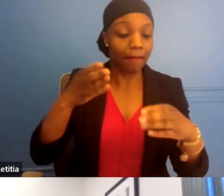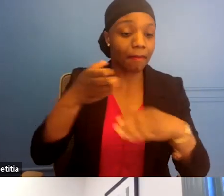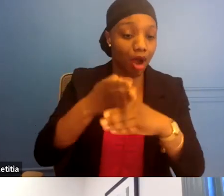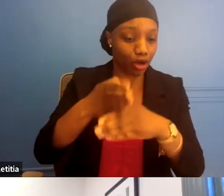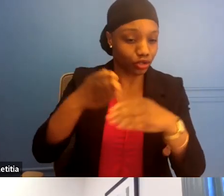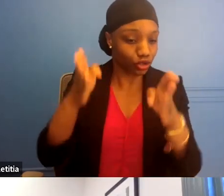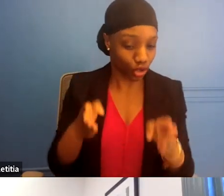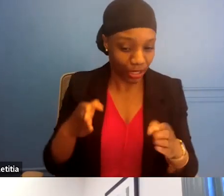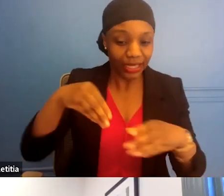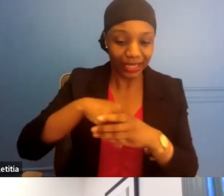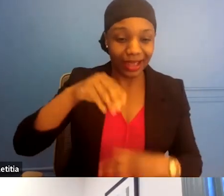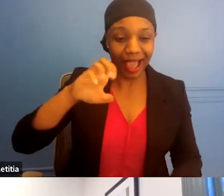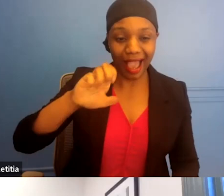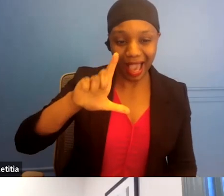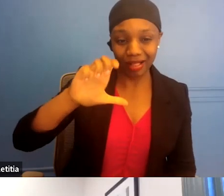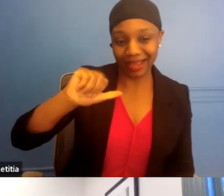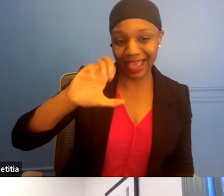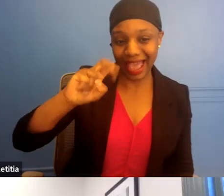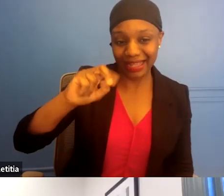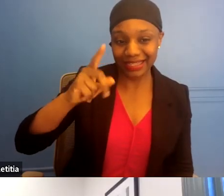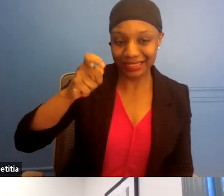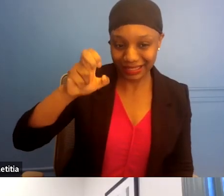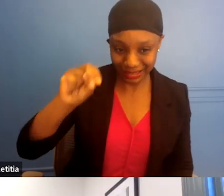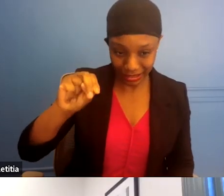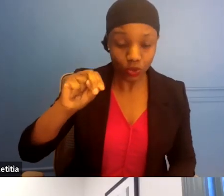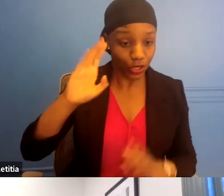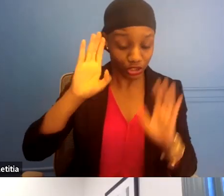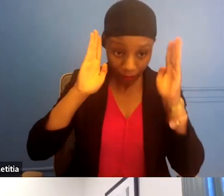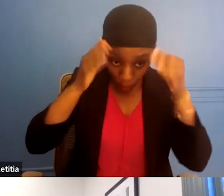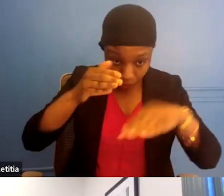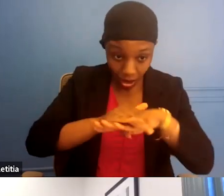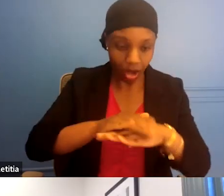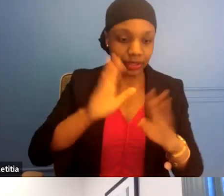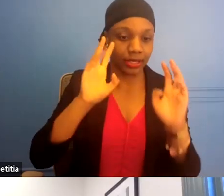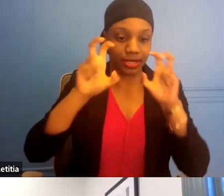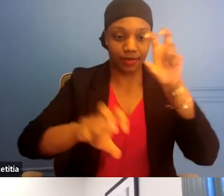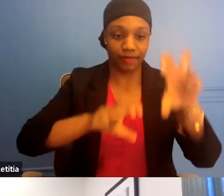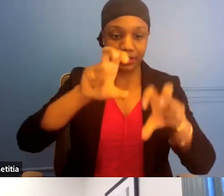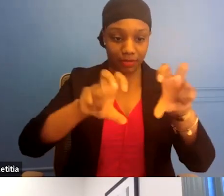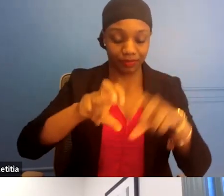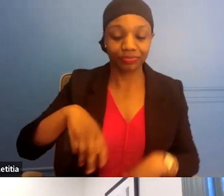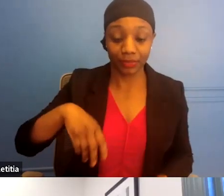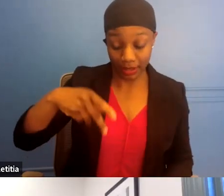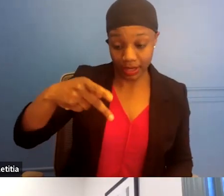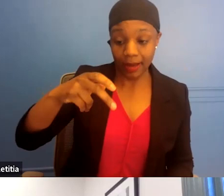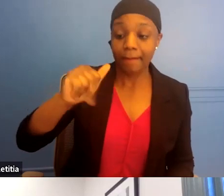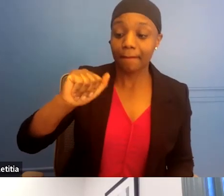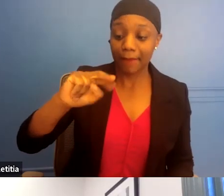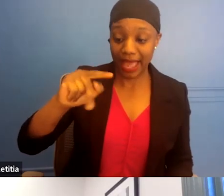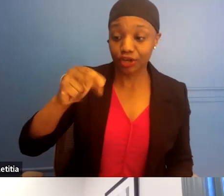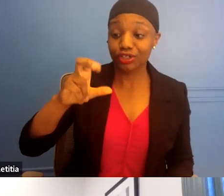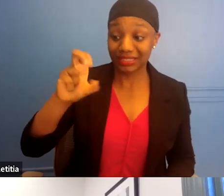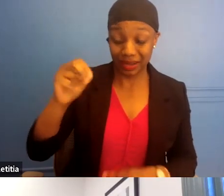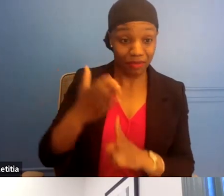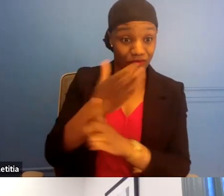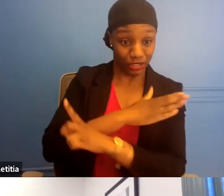where she is focused on global consumer growth investing. Prior to joining L. Catterton, Farah was a vice president at